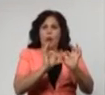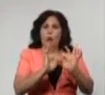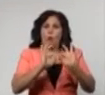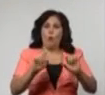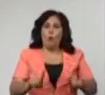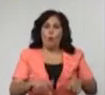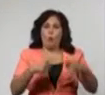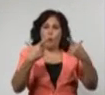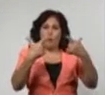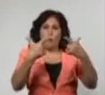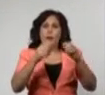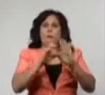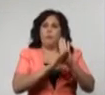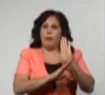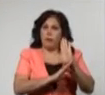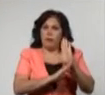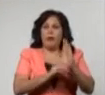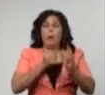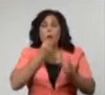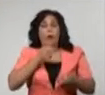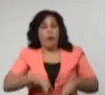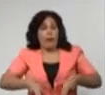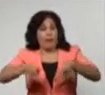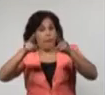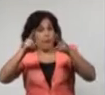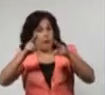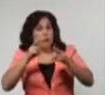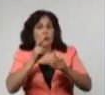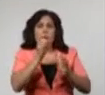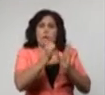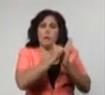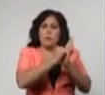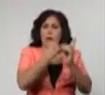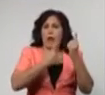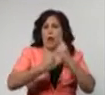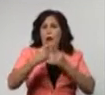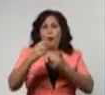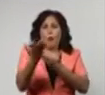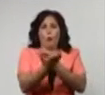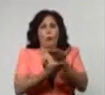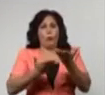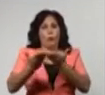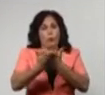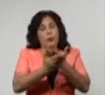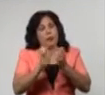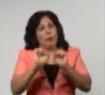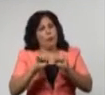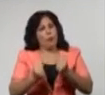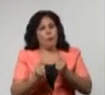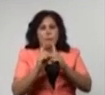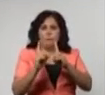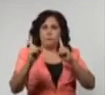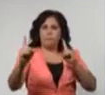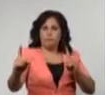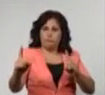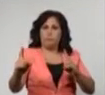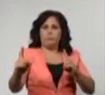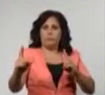observe physical distancing rules. It is a happy day for all Cubans.